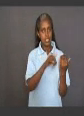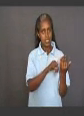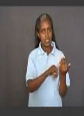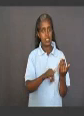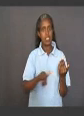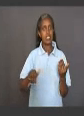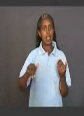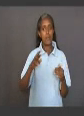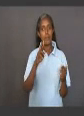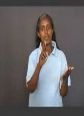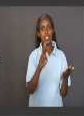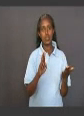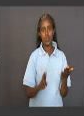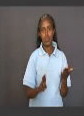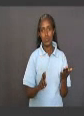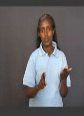same ratio.